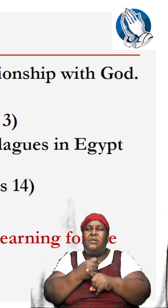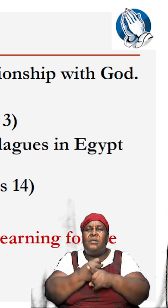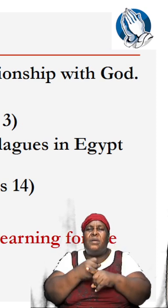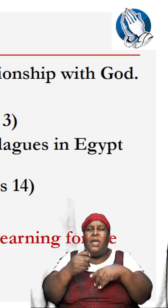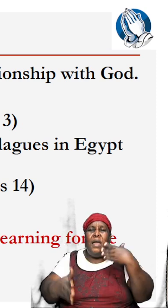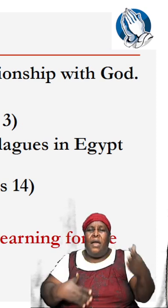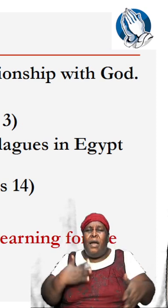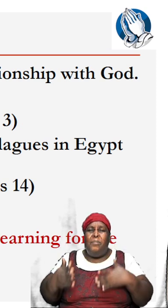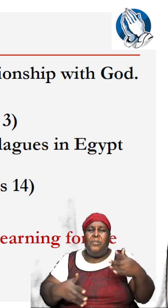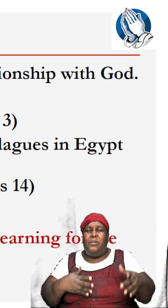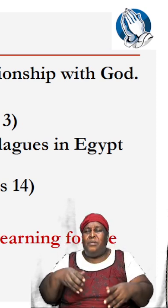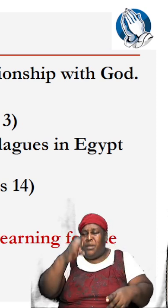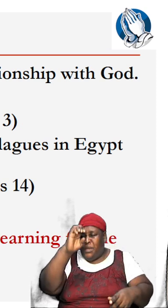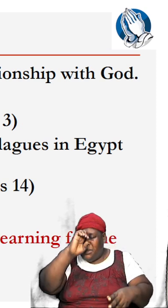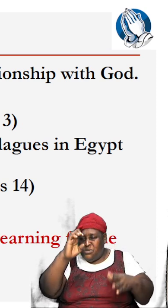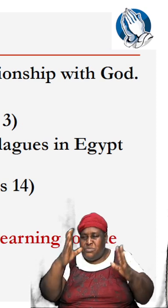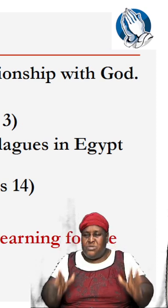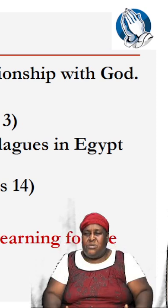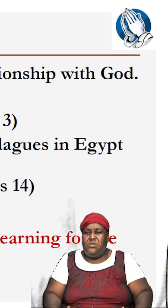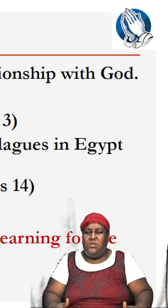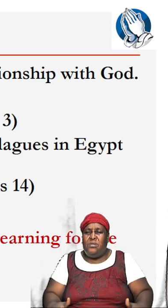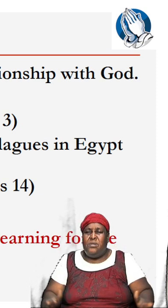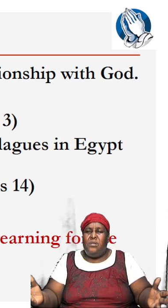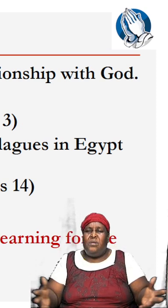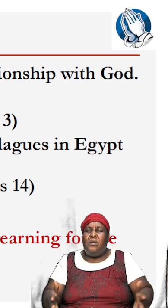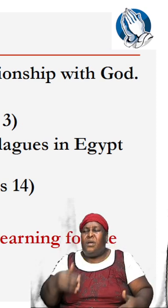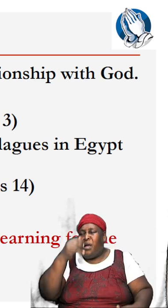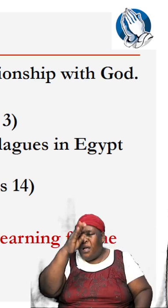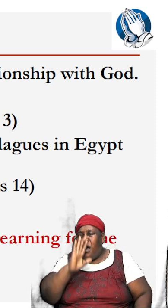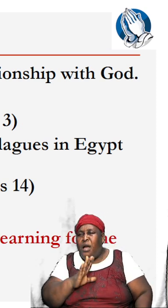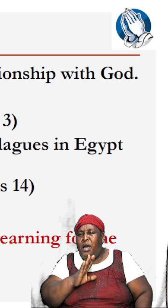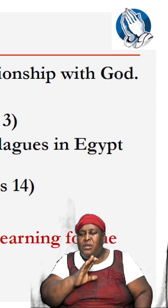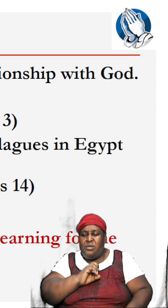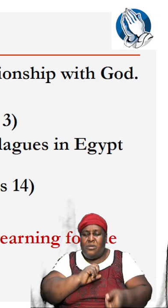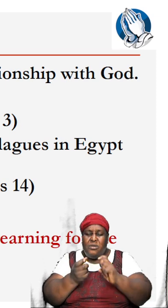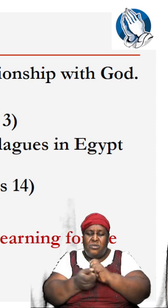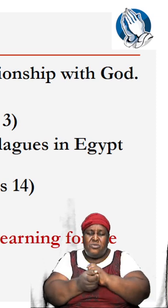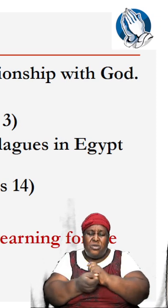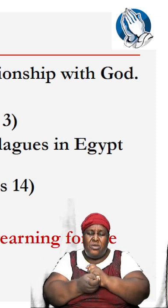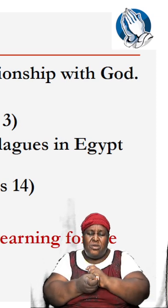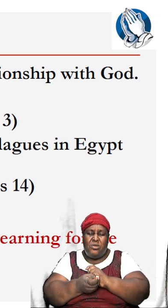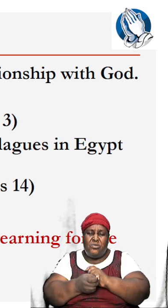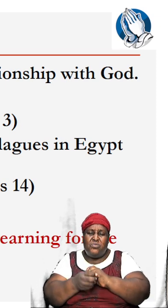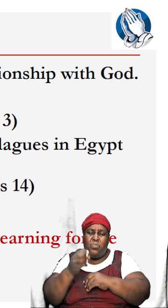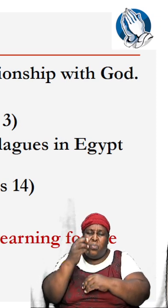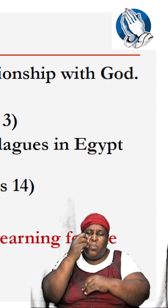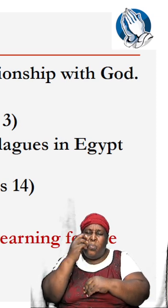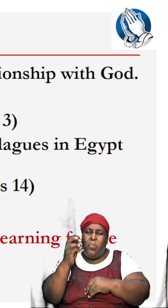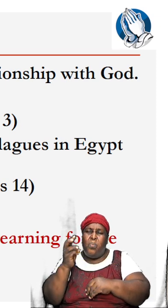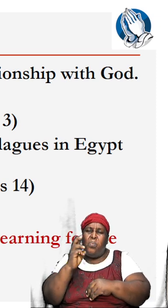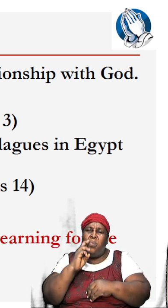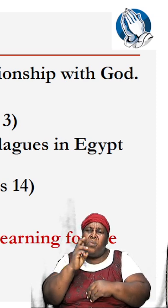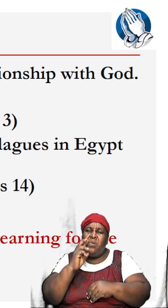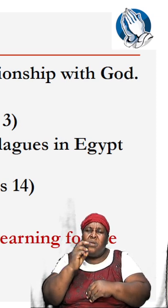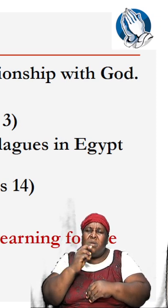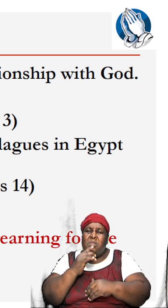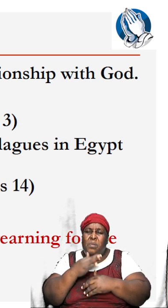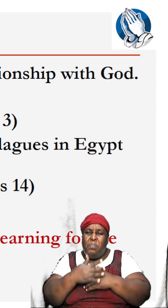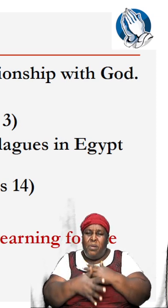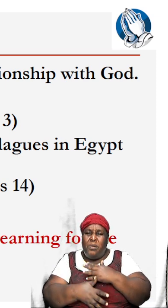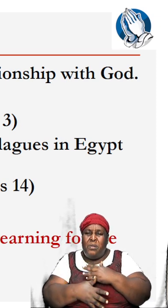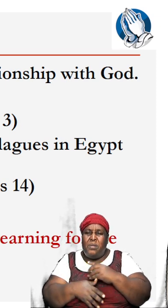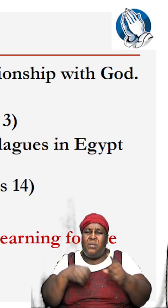Egyptian god of the Nile. What did God do? God turned water into blood, the Nile into blood, because it was an attack